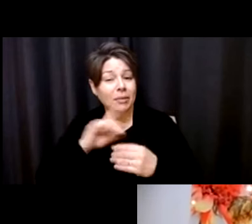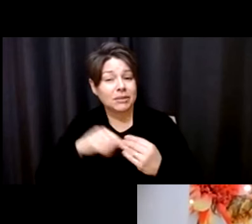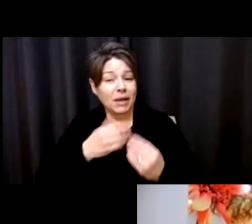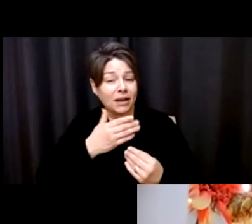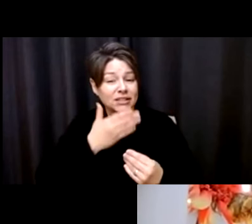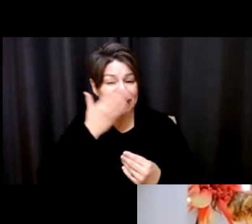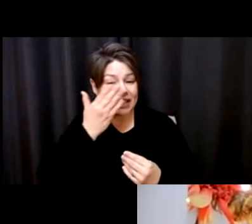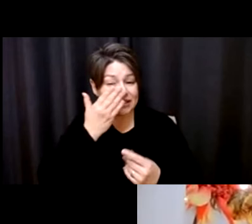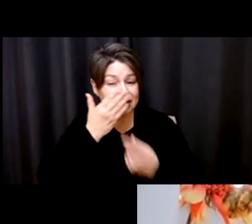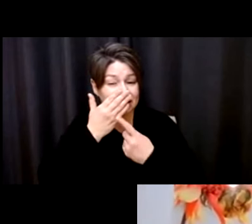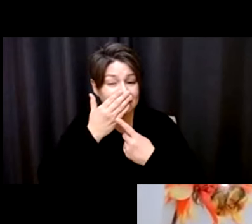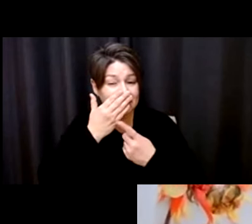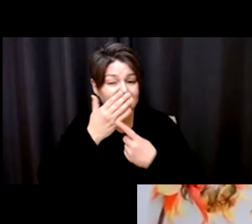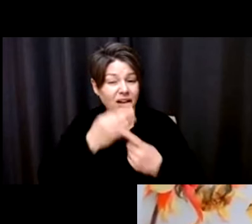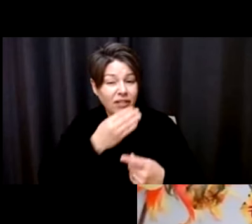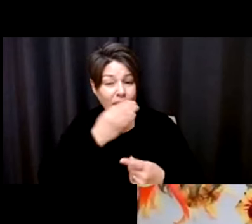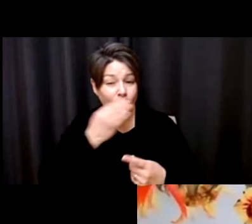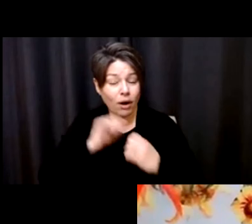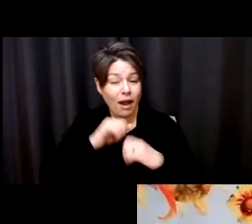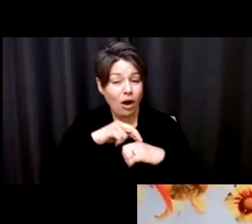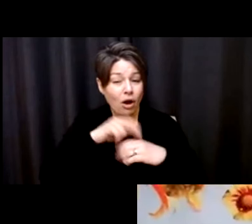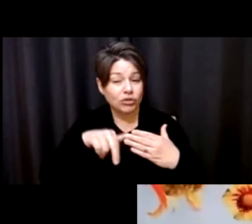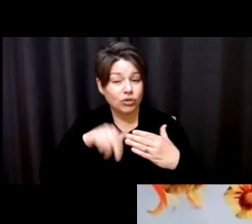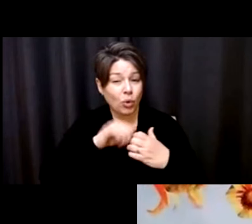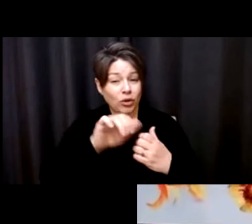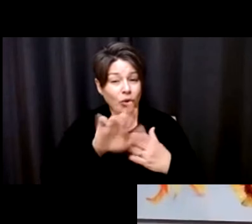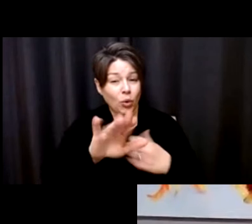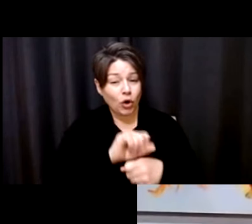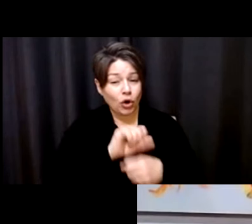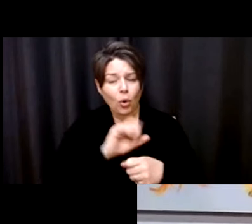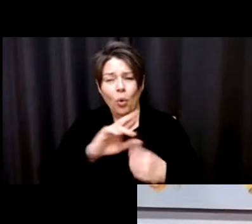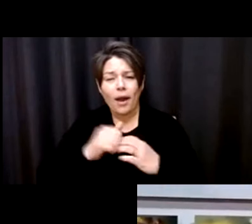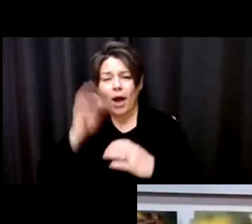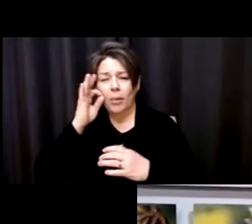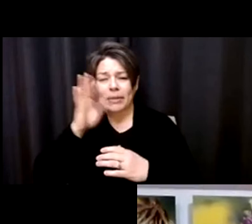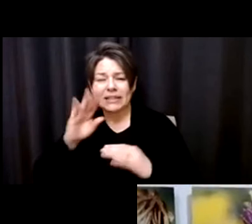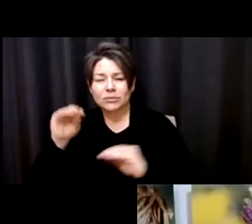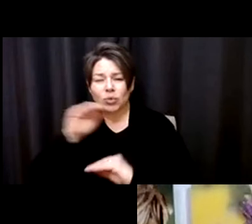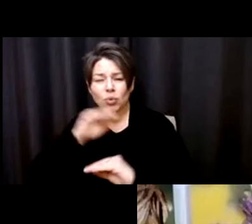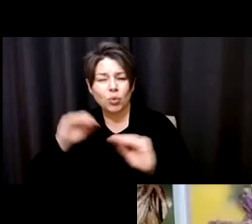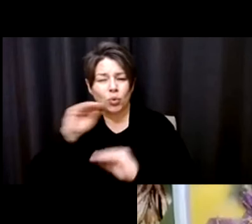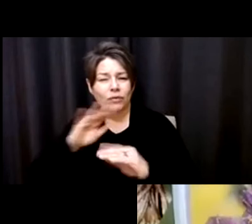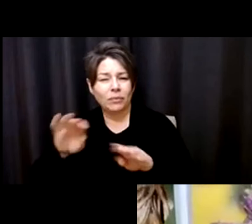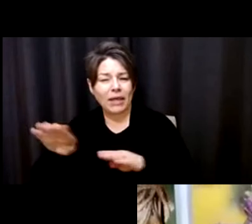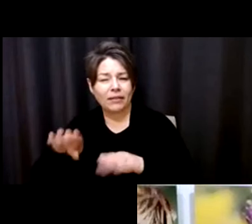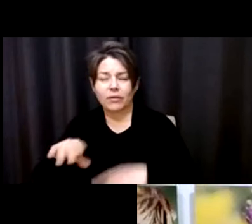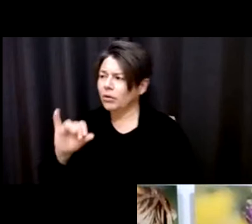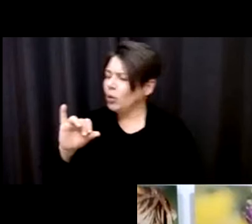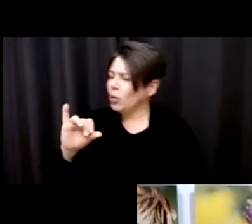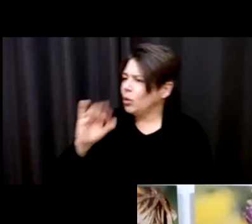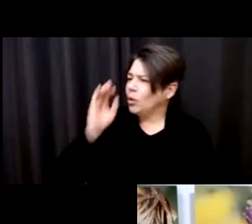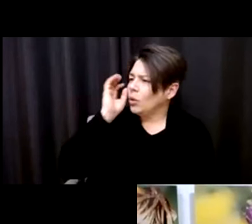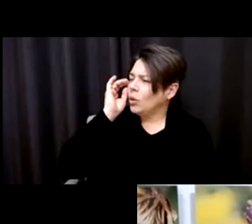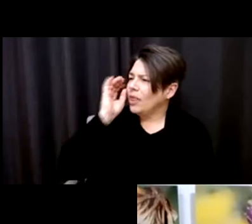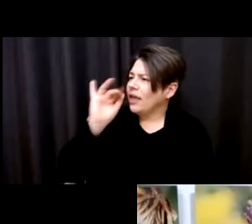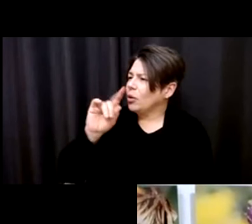these flowers played or did not play a role in your work or in the way that the bees behaved? Wow, what a thoughtful question. You